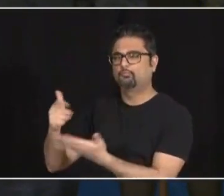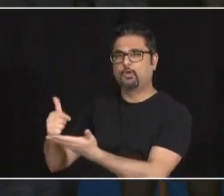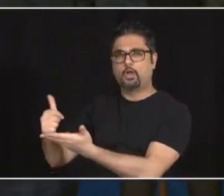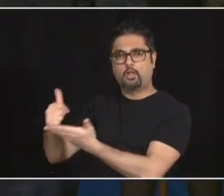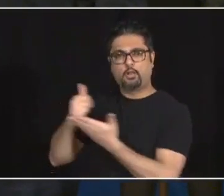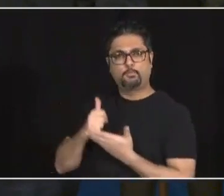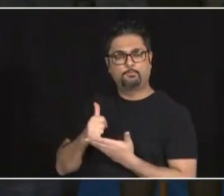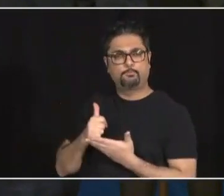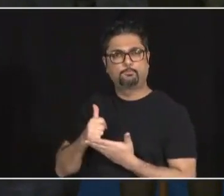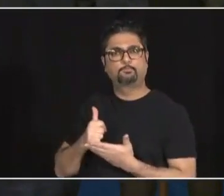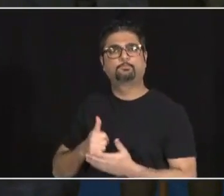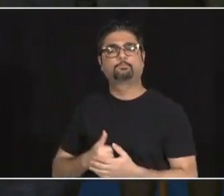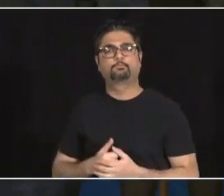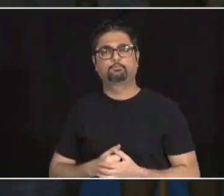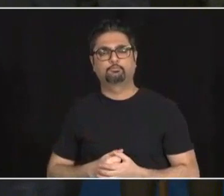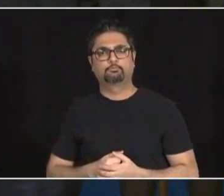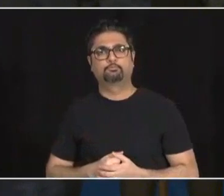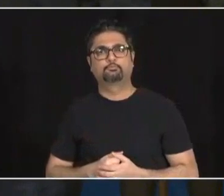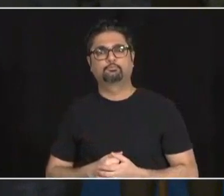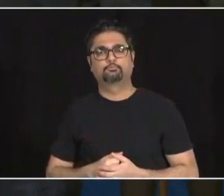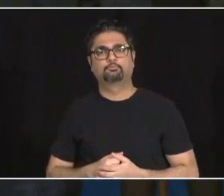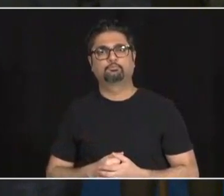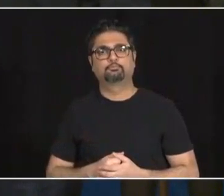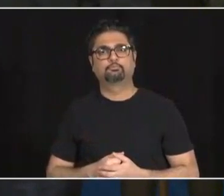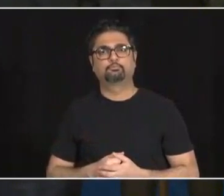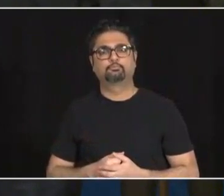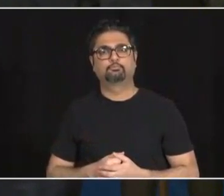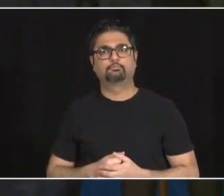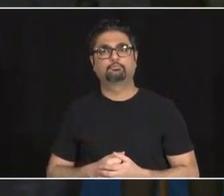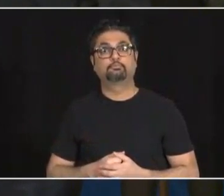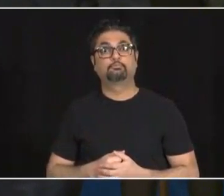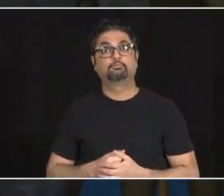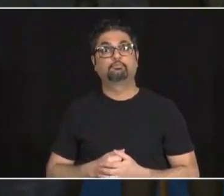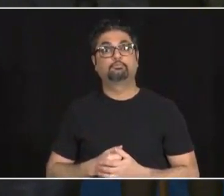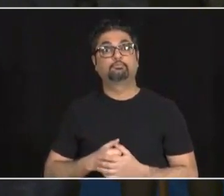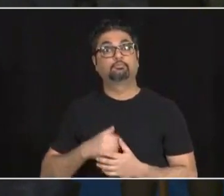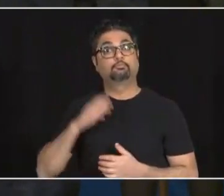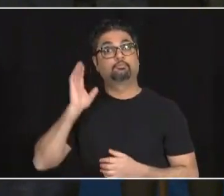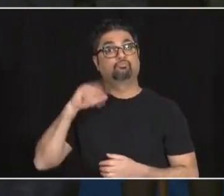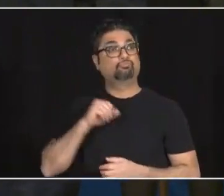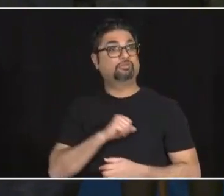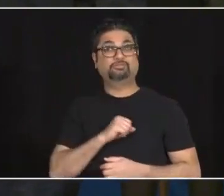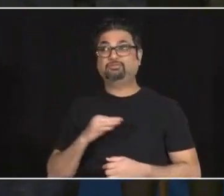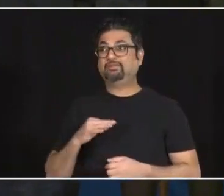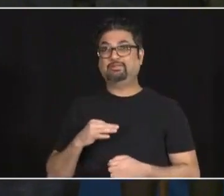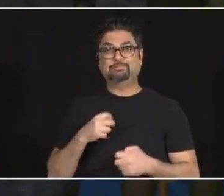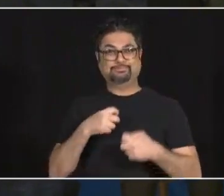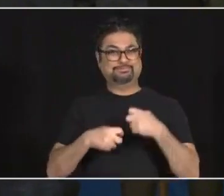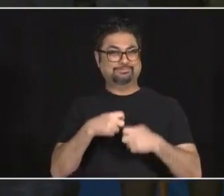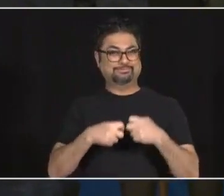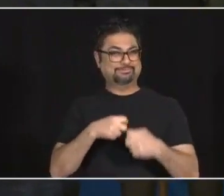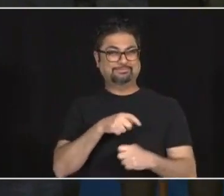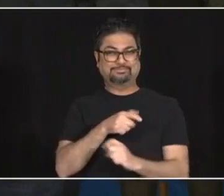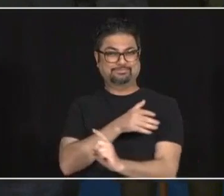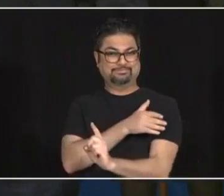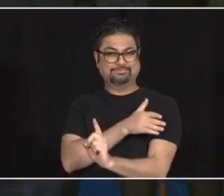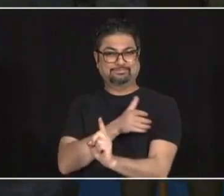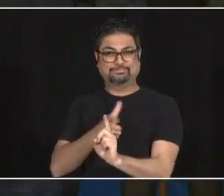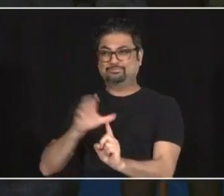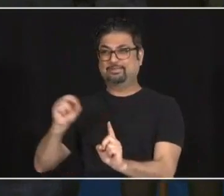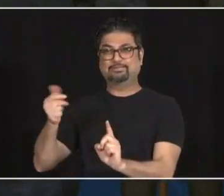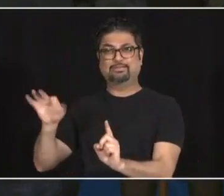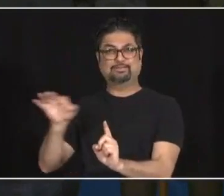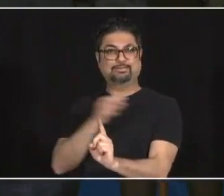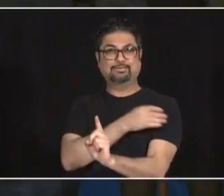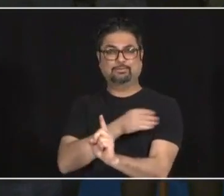And we know that the staffing issues were predating the pandemic, but have become more acute because of the issues